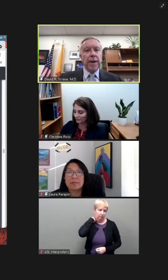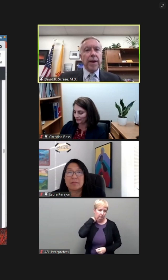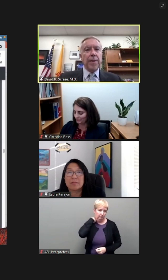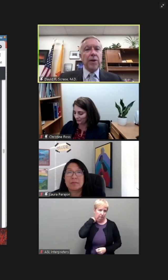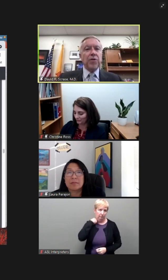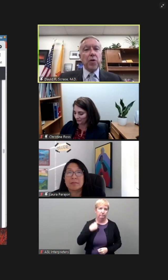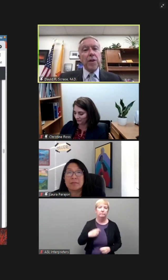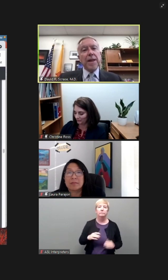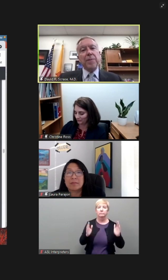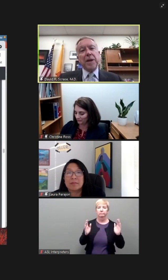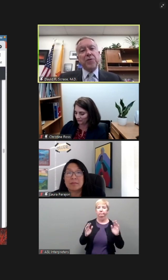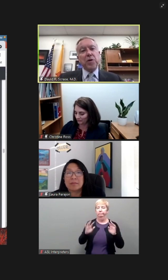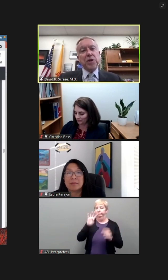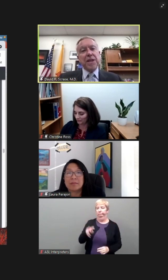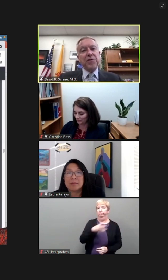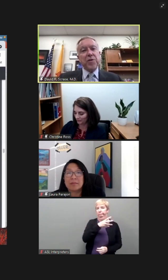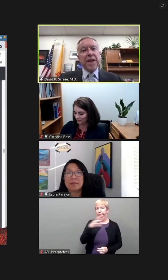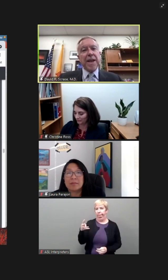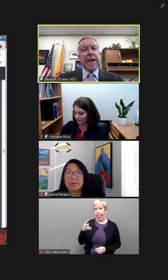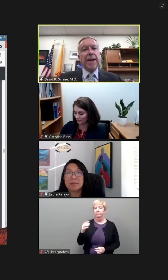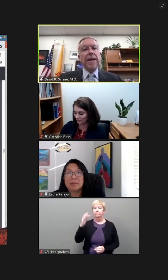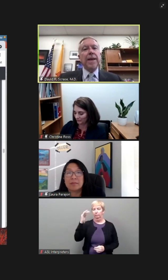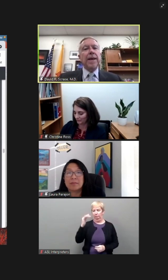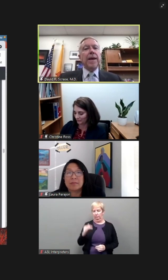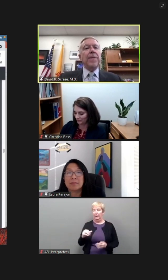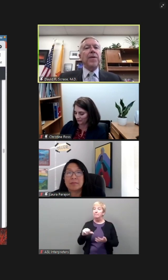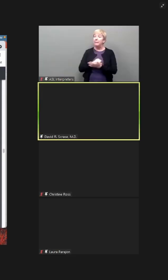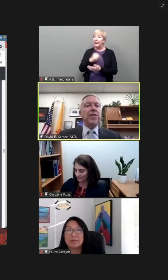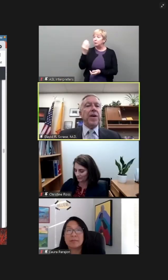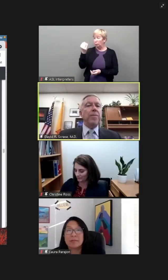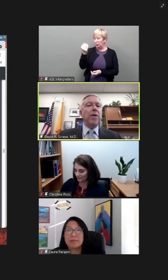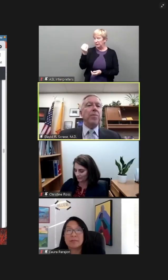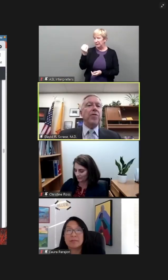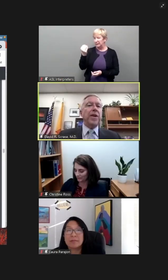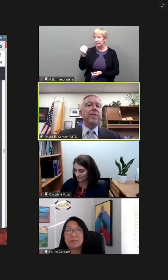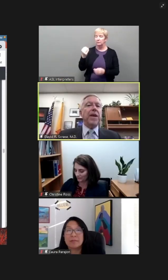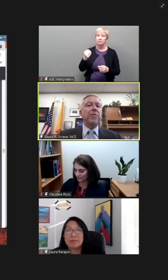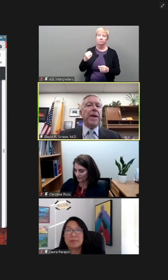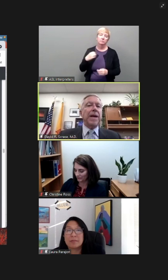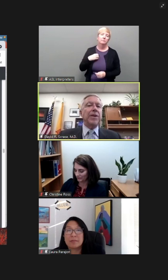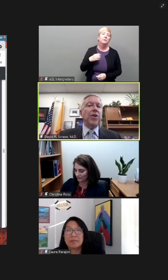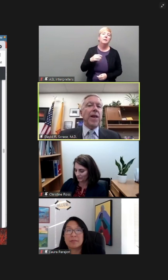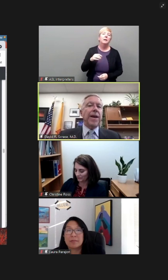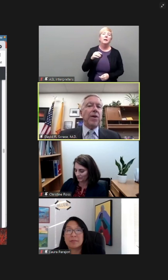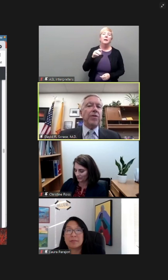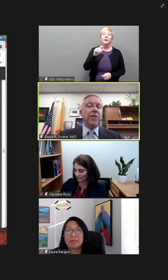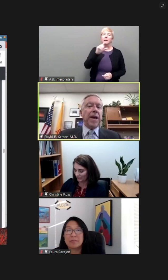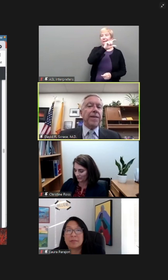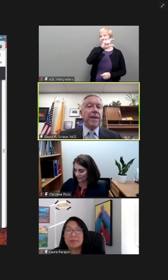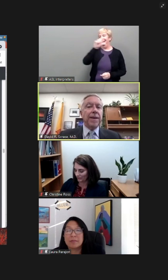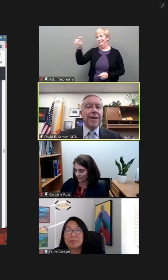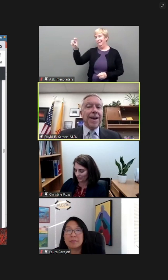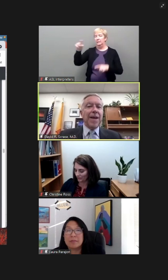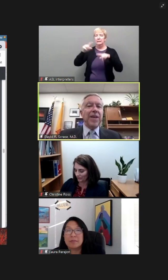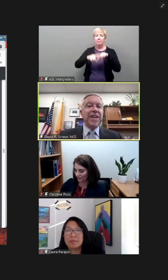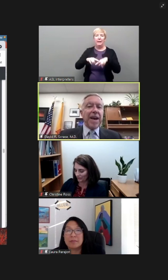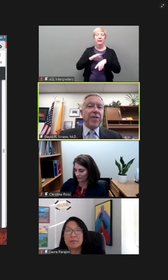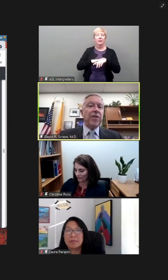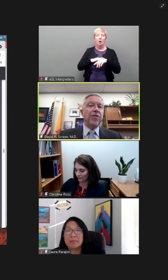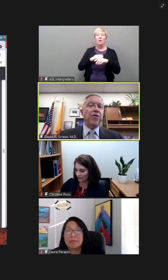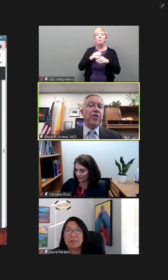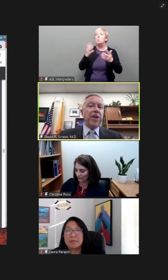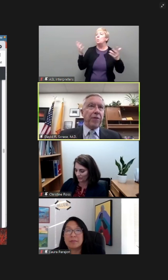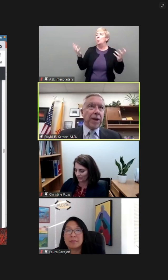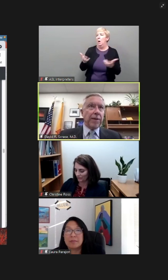result. And then you scroll down to page 14 of 28, and this is number and percent of deaths by underlying cause of death on the